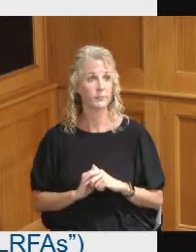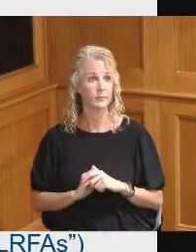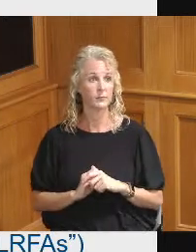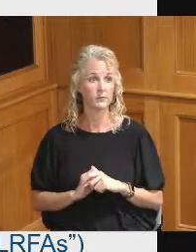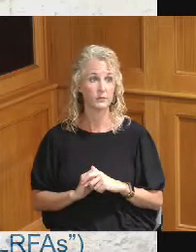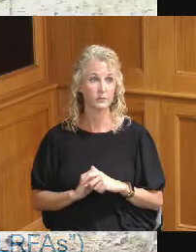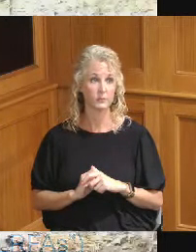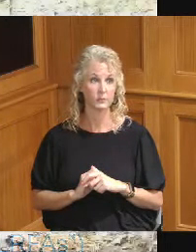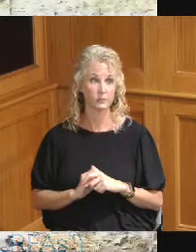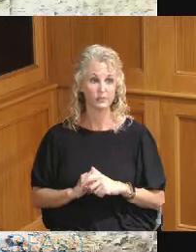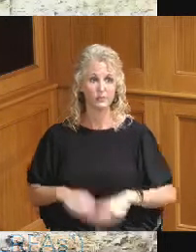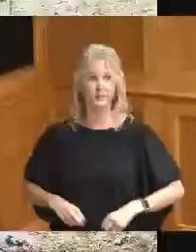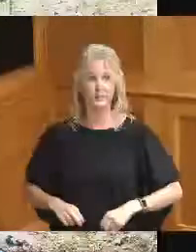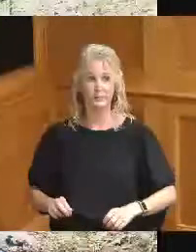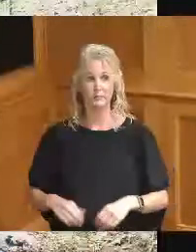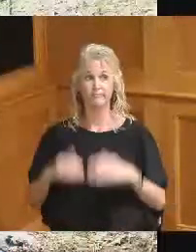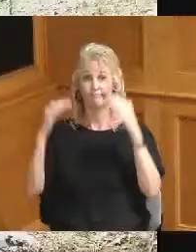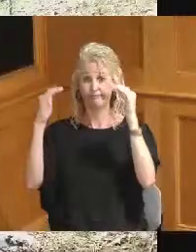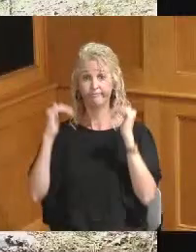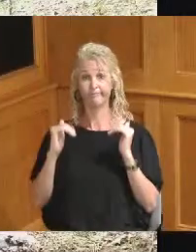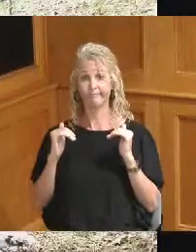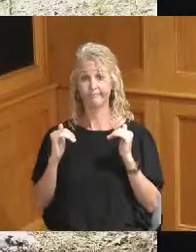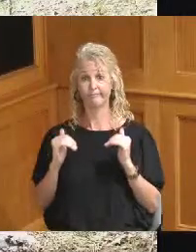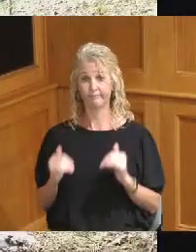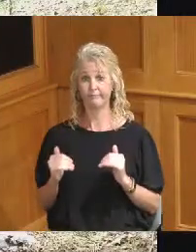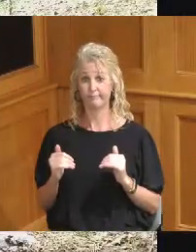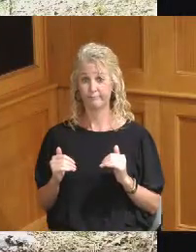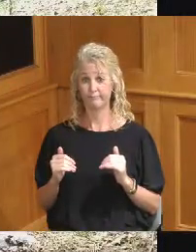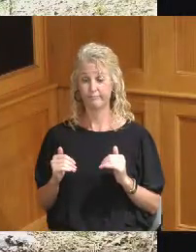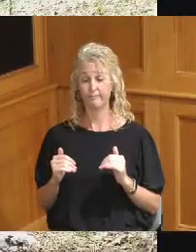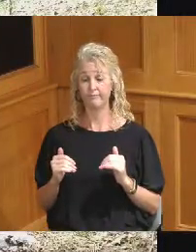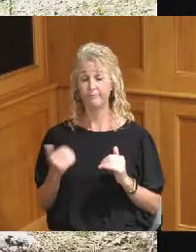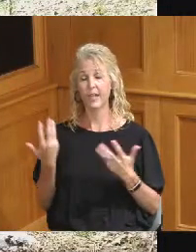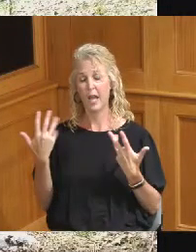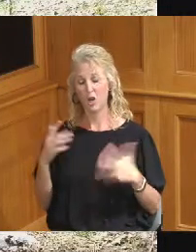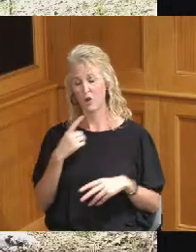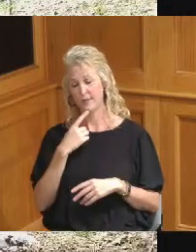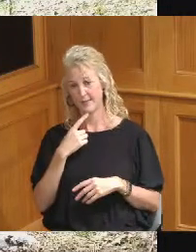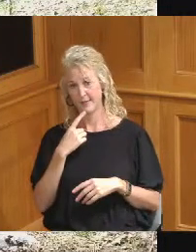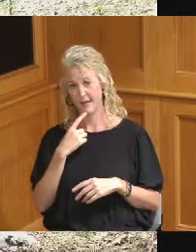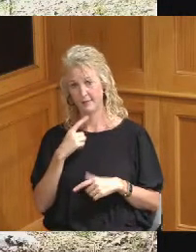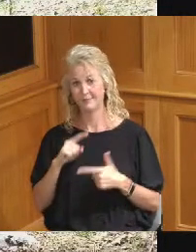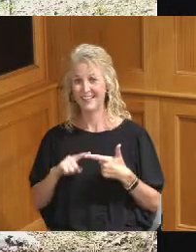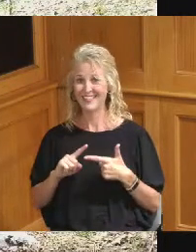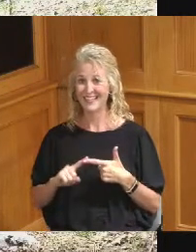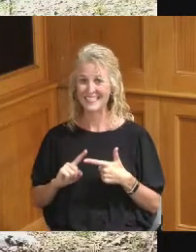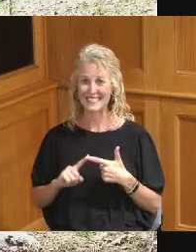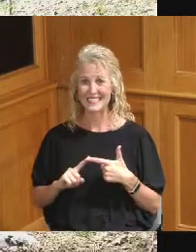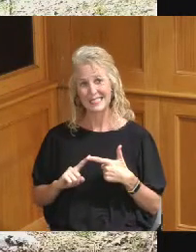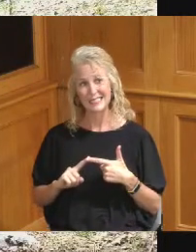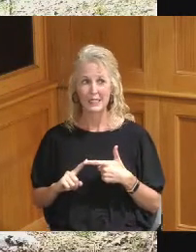So the next part is, again, I said at the beginning, this one's sort of